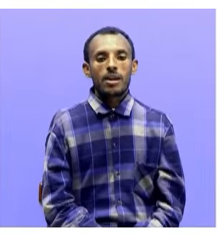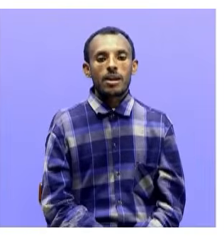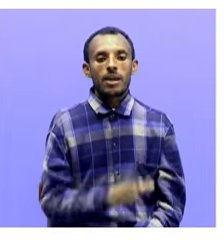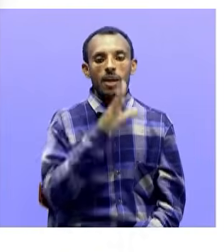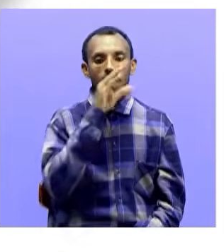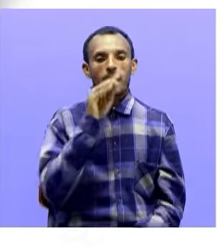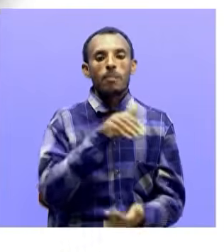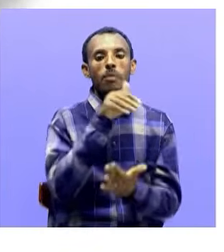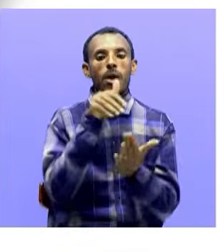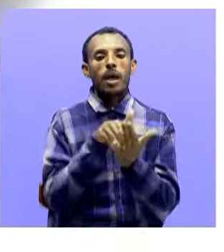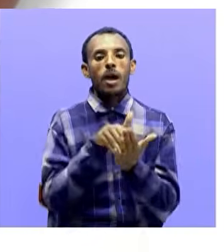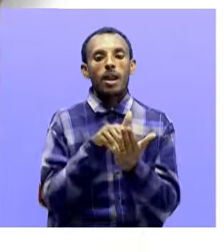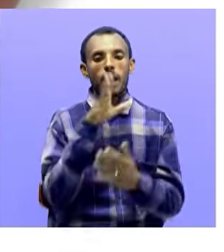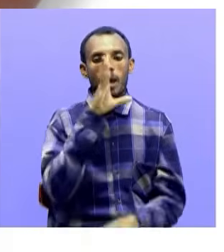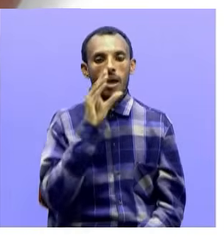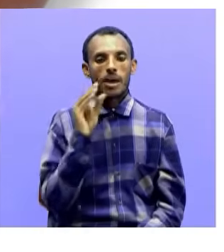median,